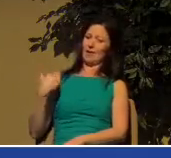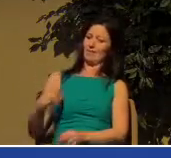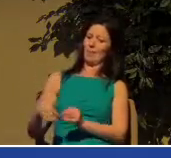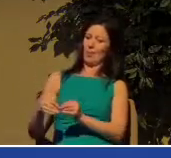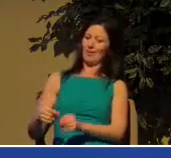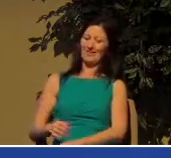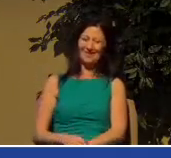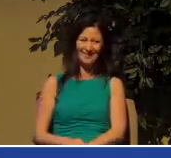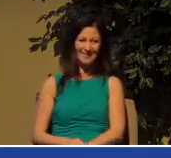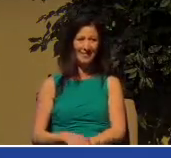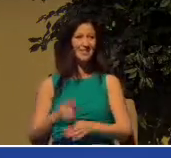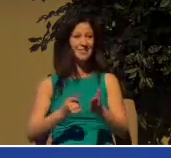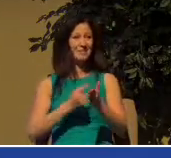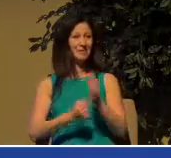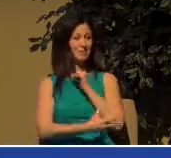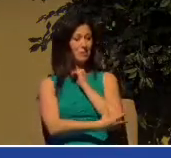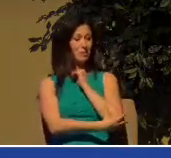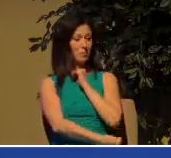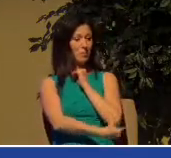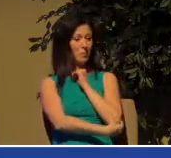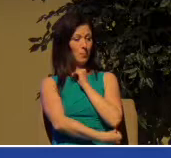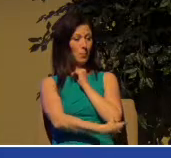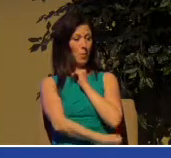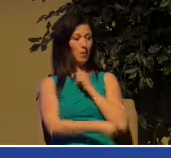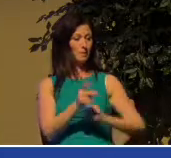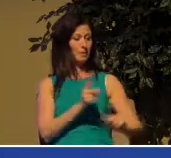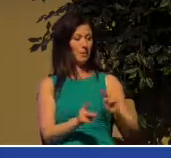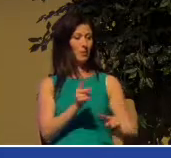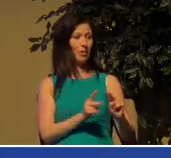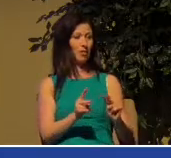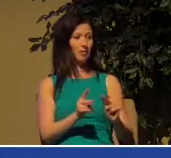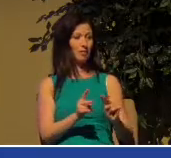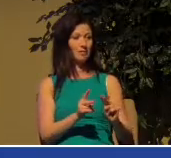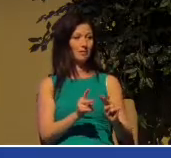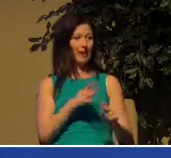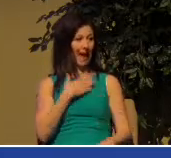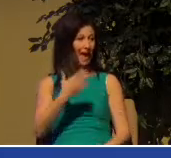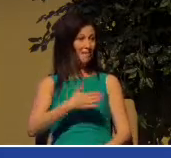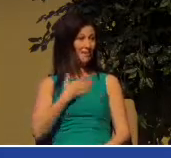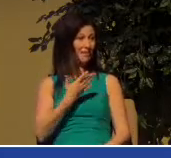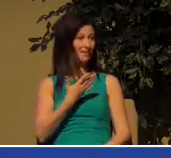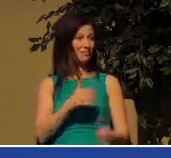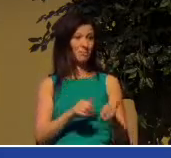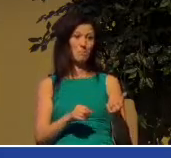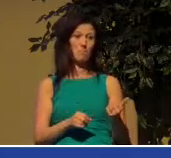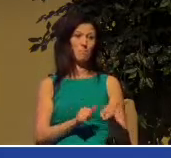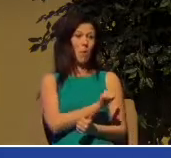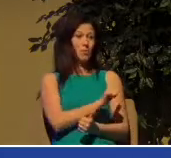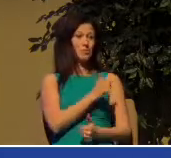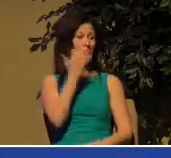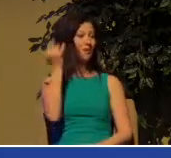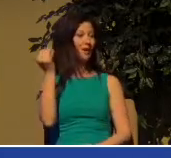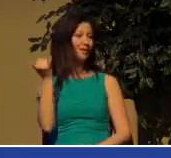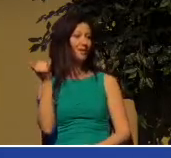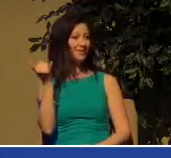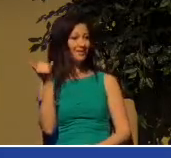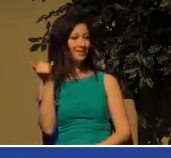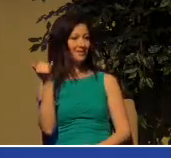are the happiest people, and some of the richest people are the most unhappy, because it's all about expectation.